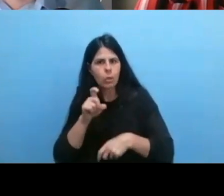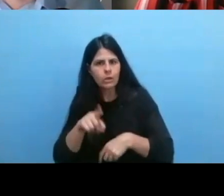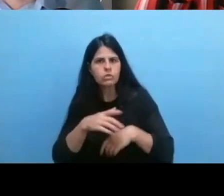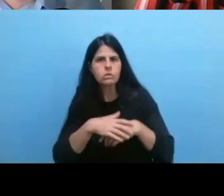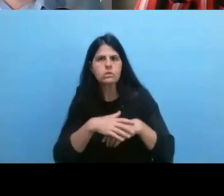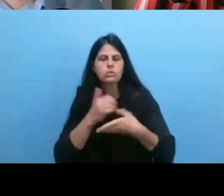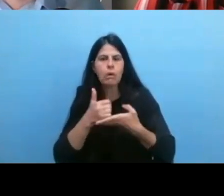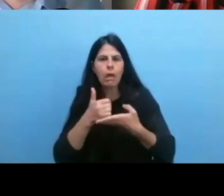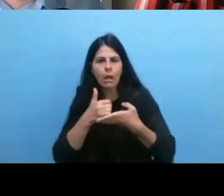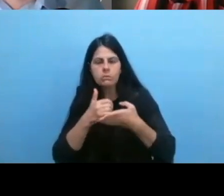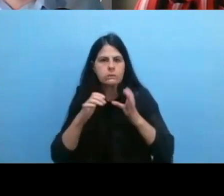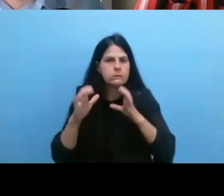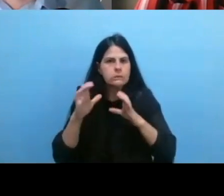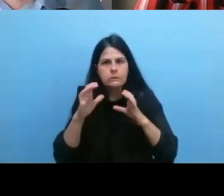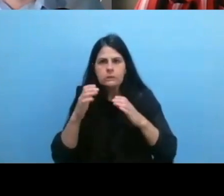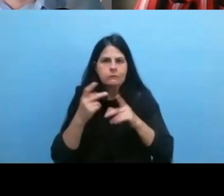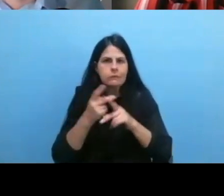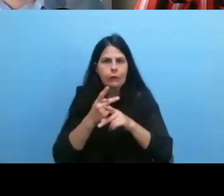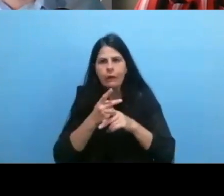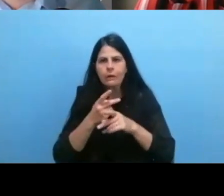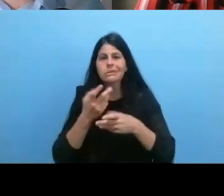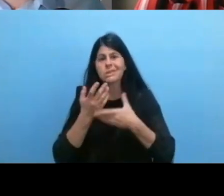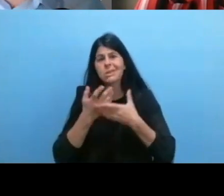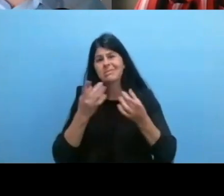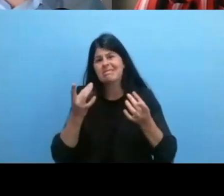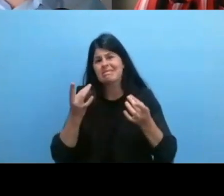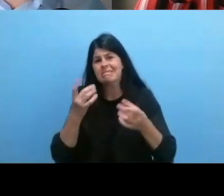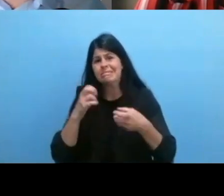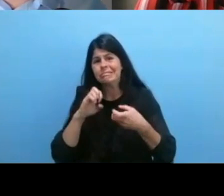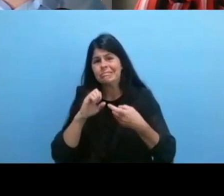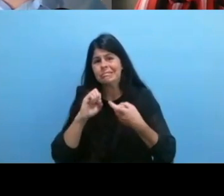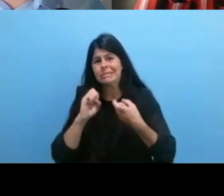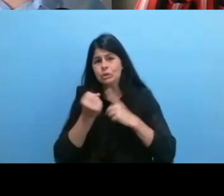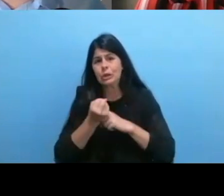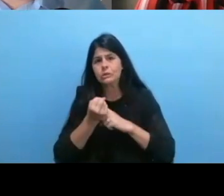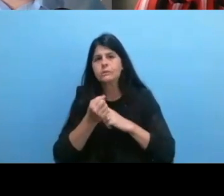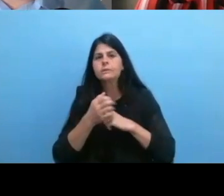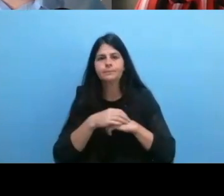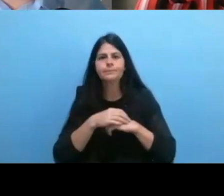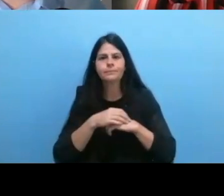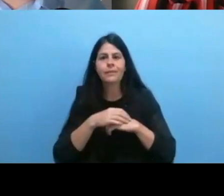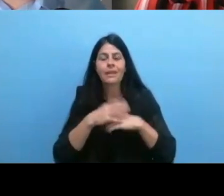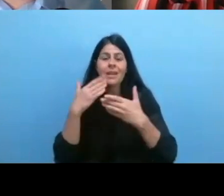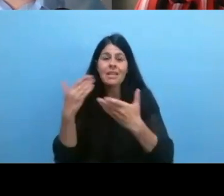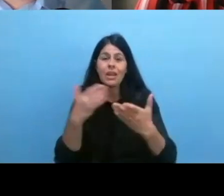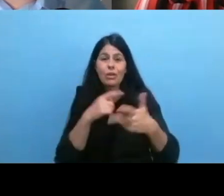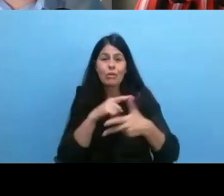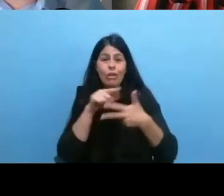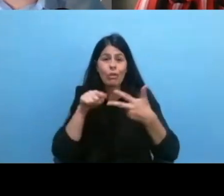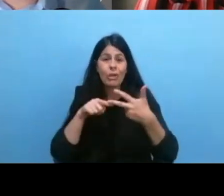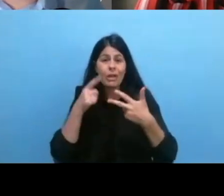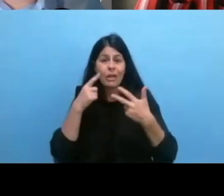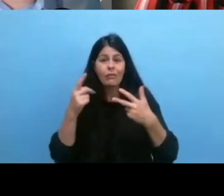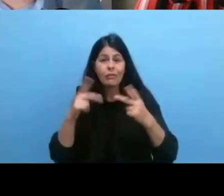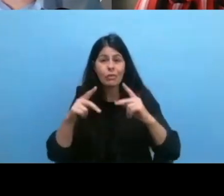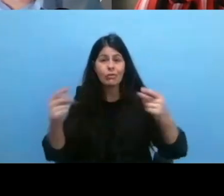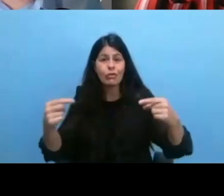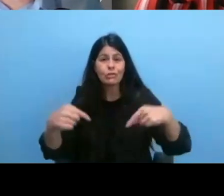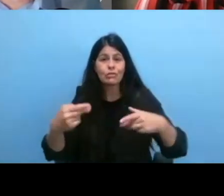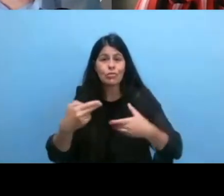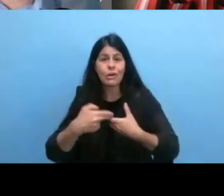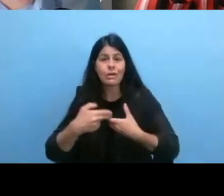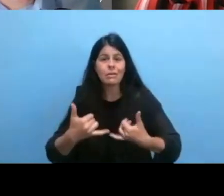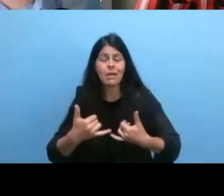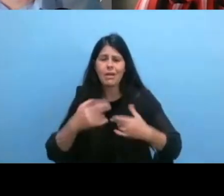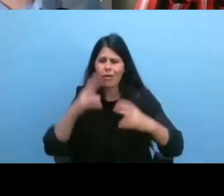these situations. Well, thank you to the three of you for joining us today. It has been an absolute honor to share the space